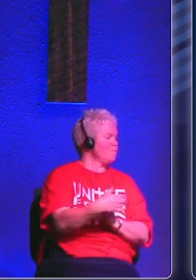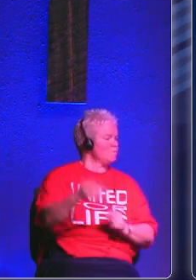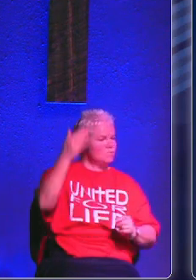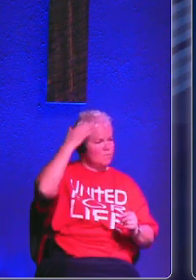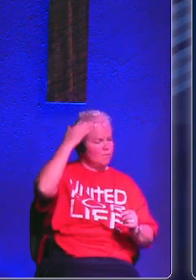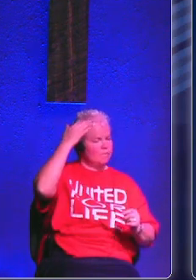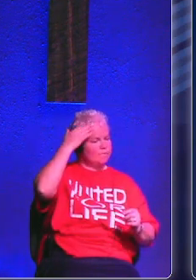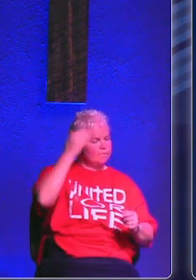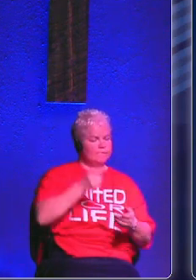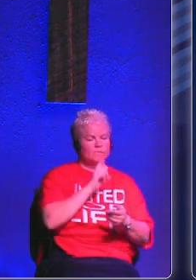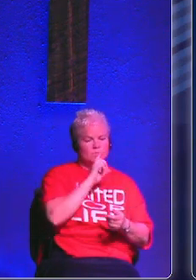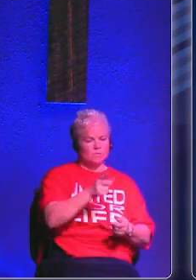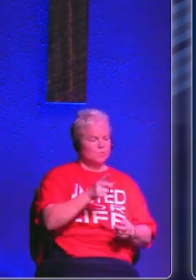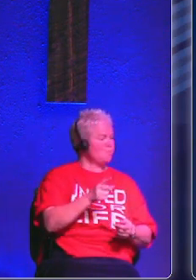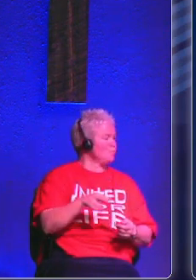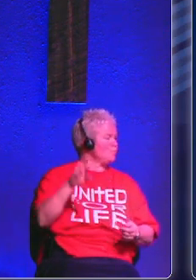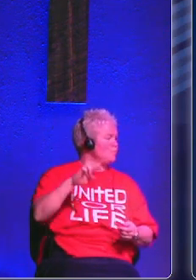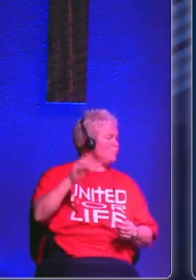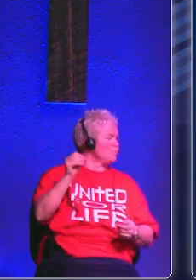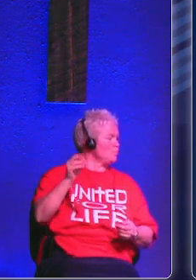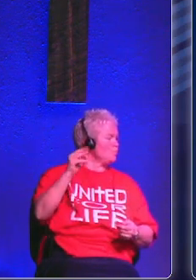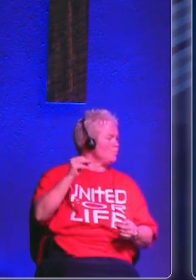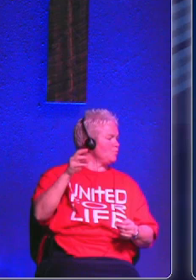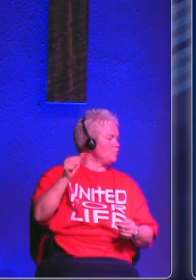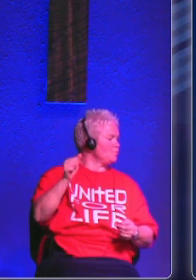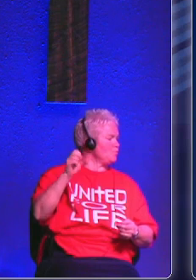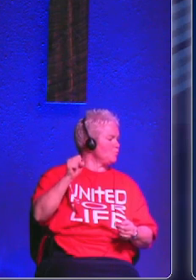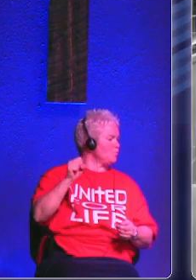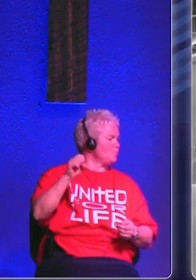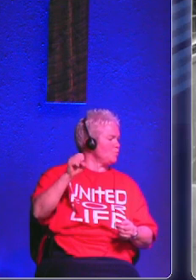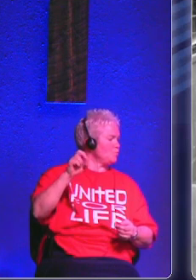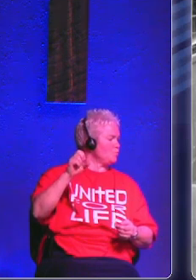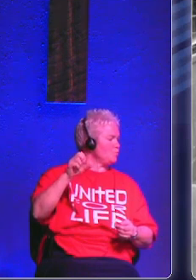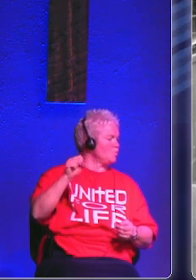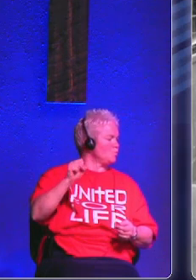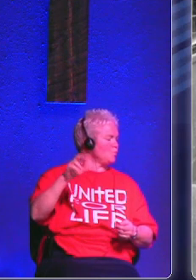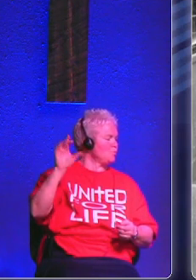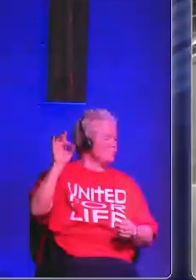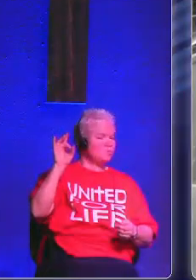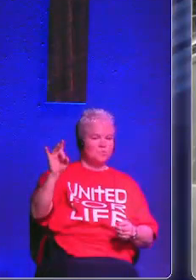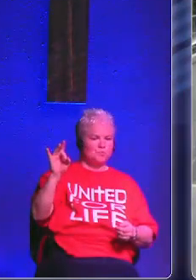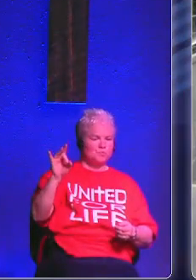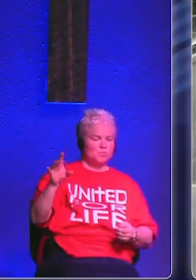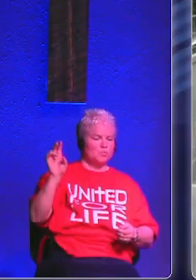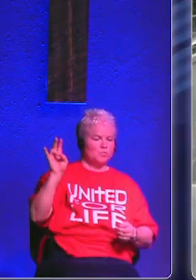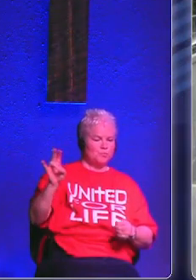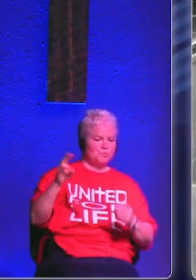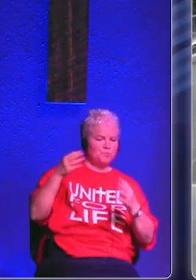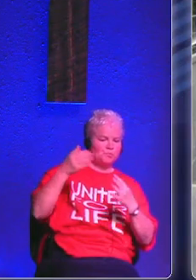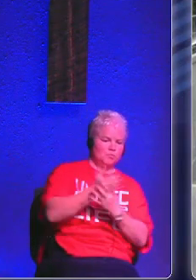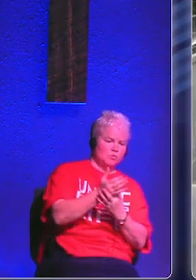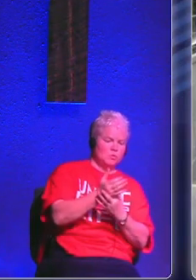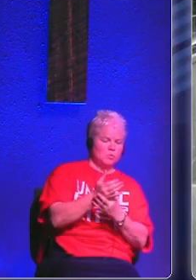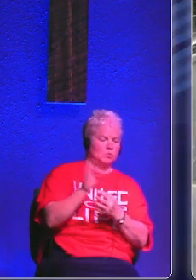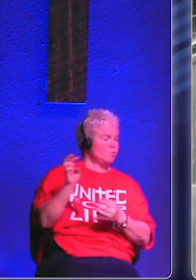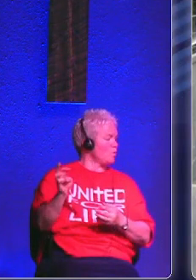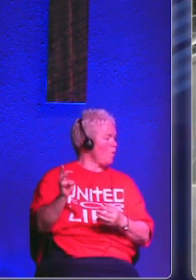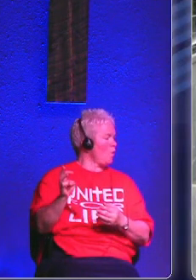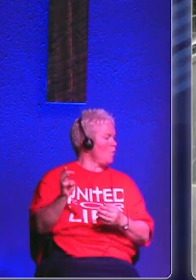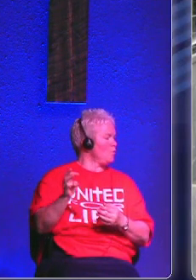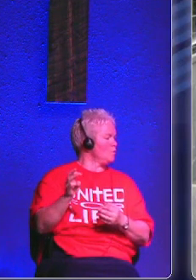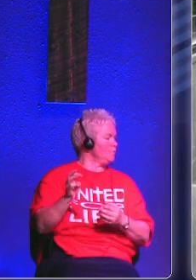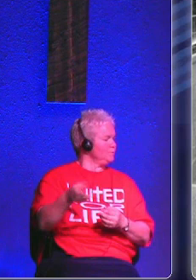And you know this to be true. Look at Romans 8, 6 and 7. For to set the mind on the flesh